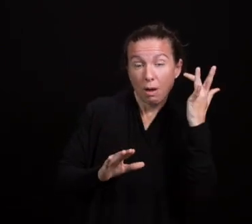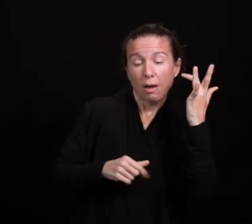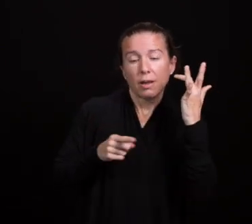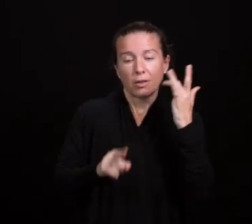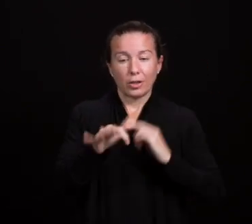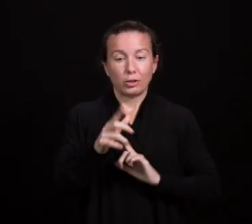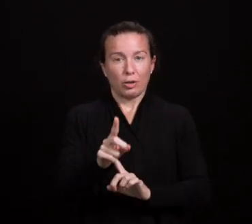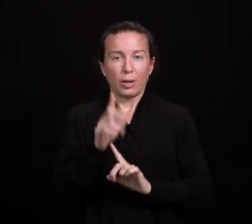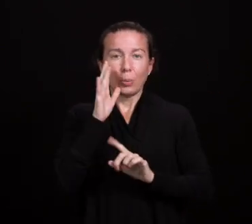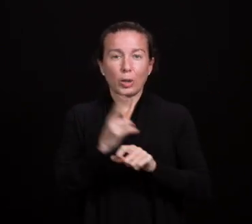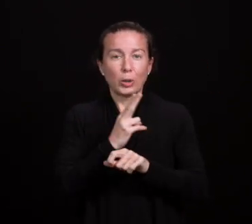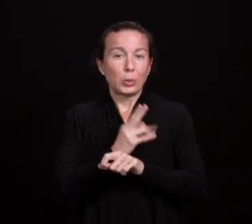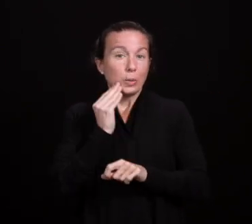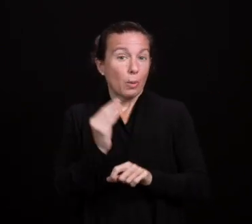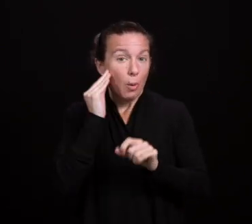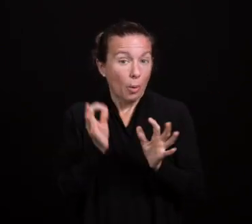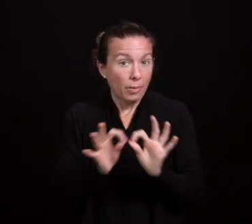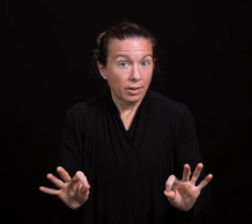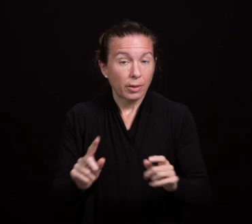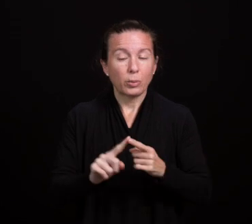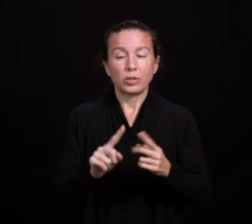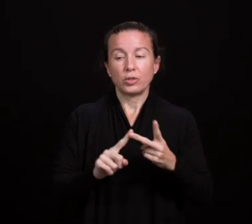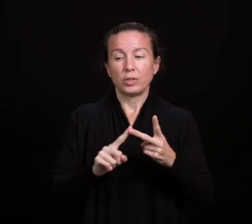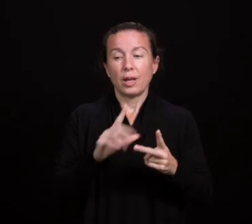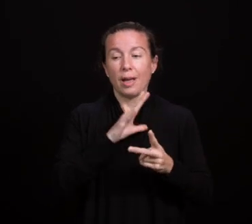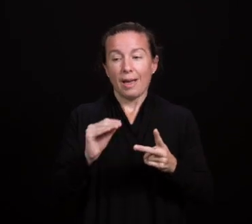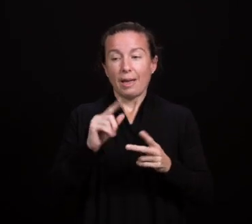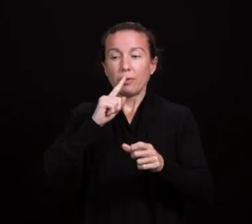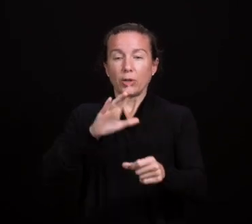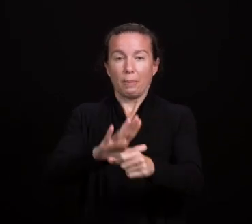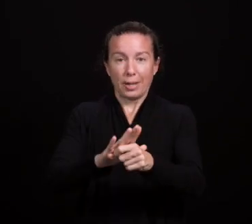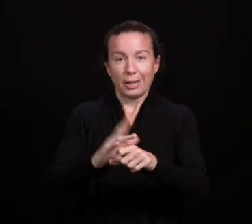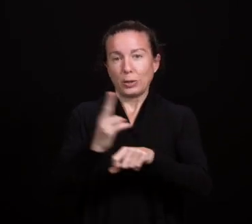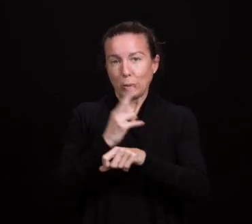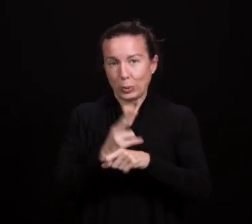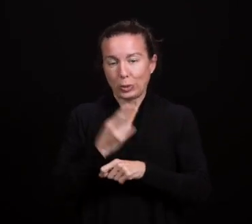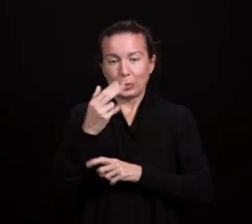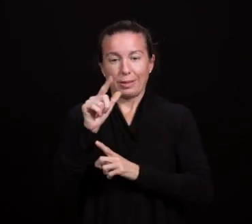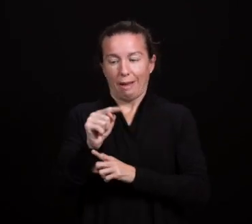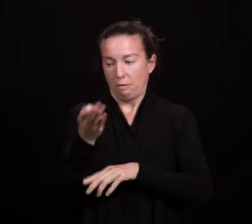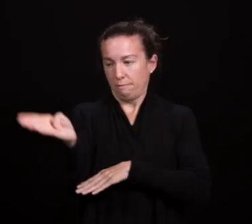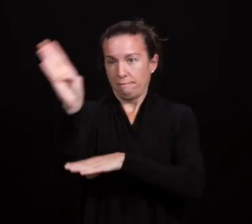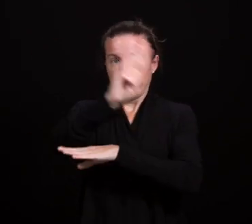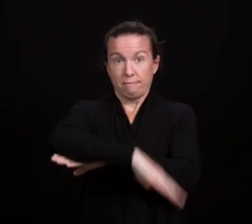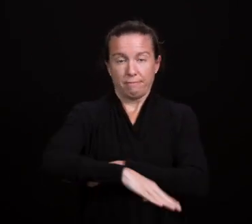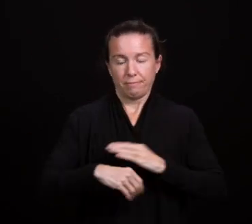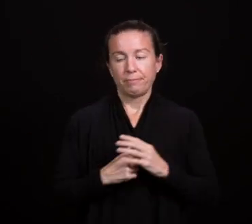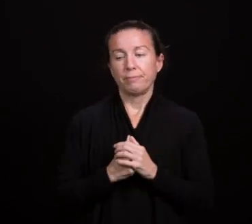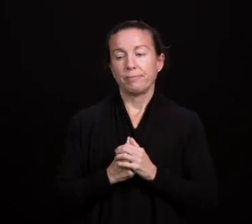for their child to use their home language and are committed to management and full-time use of hearing assistive technology.